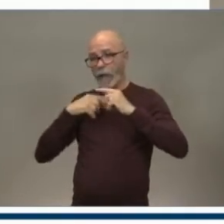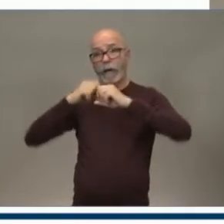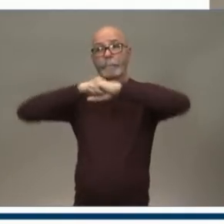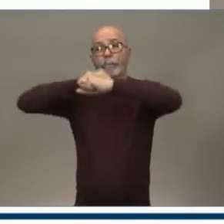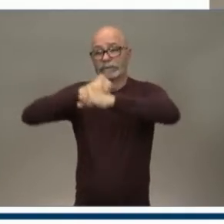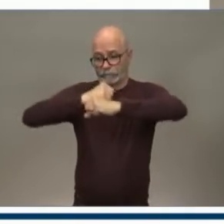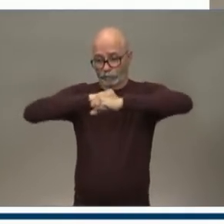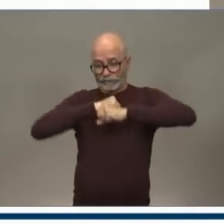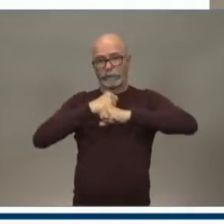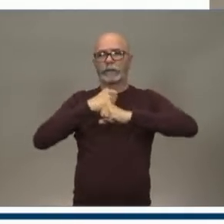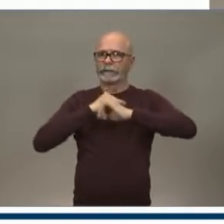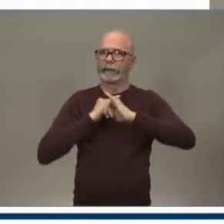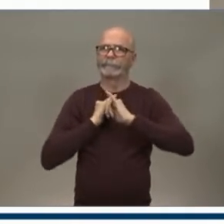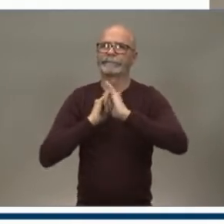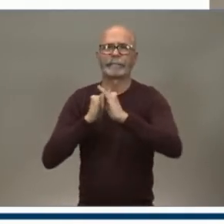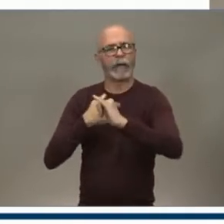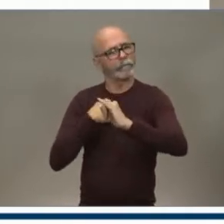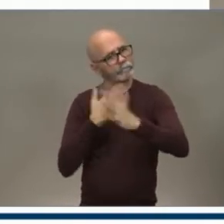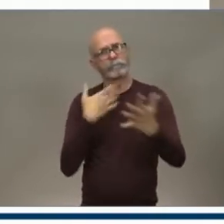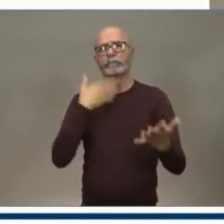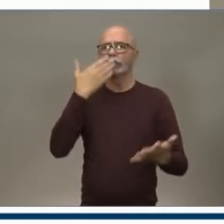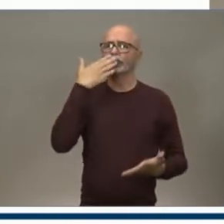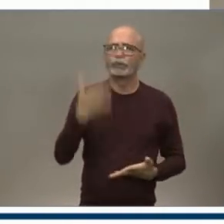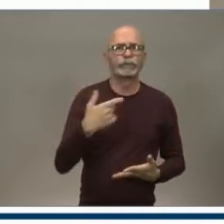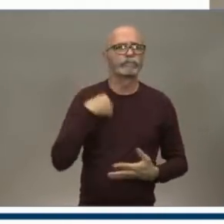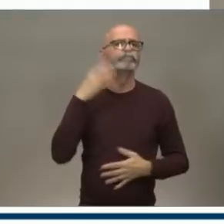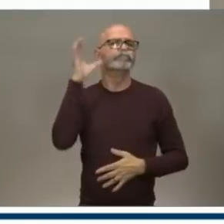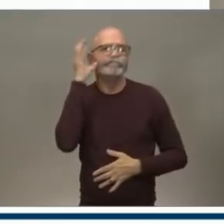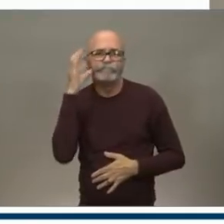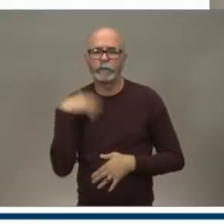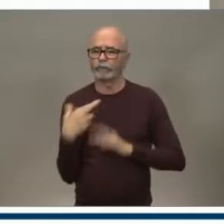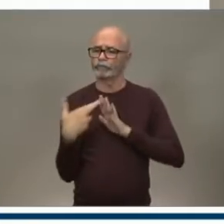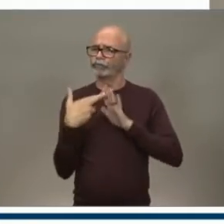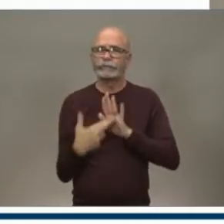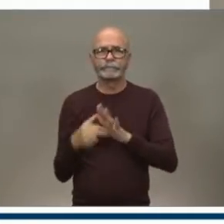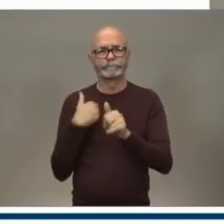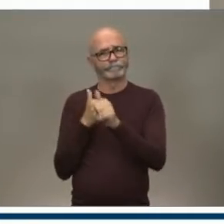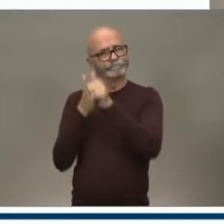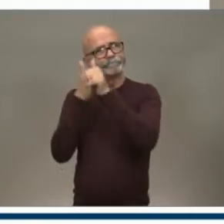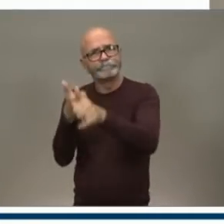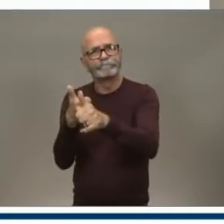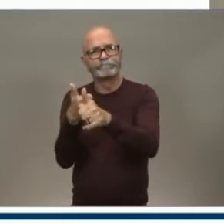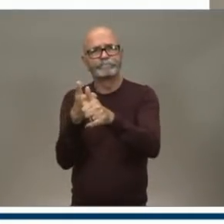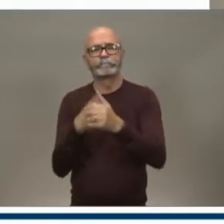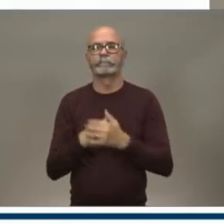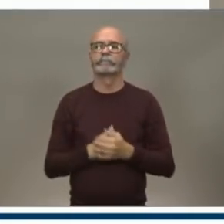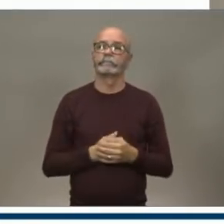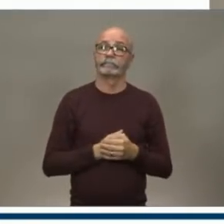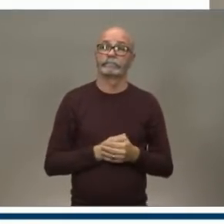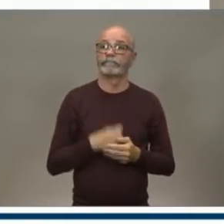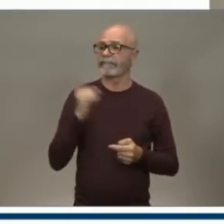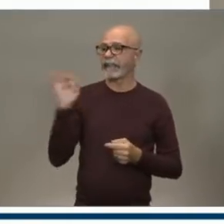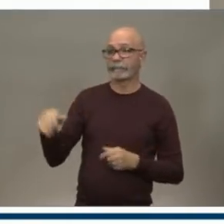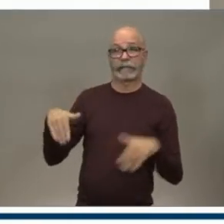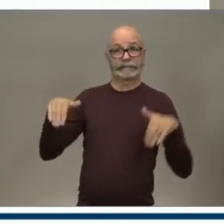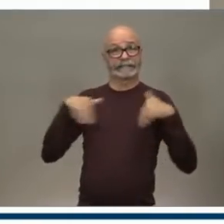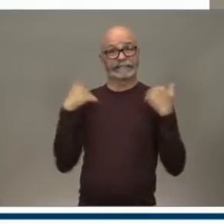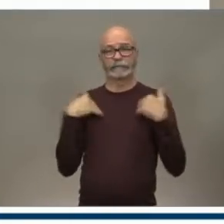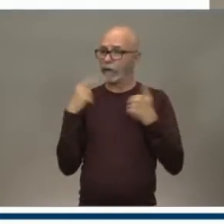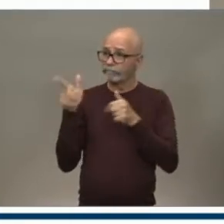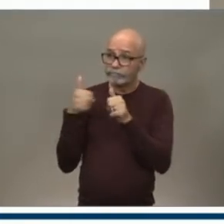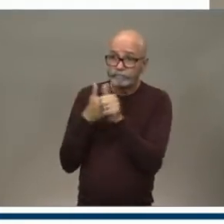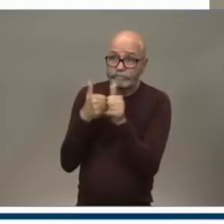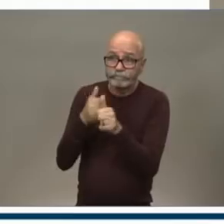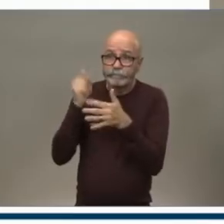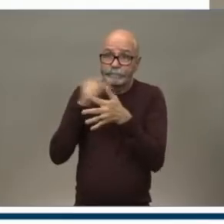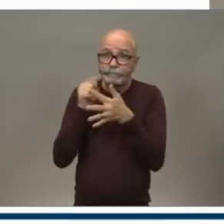that. If you do all these things together, by taking a lead for all of the rest of us, we'll be protecting each